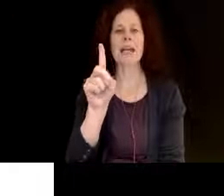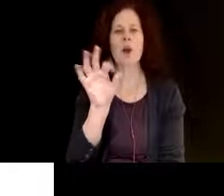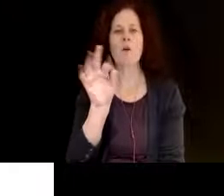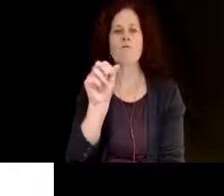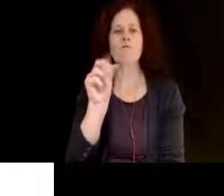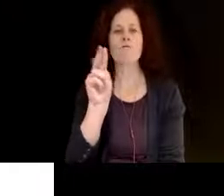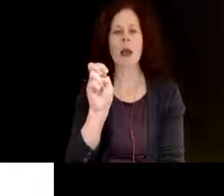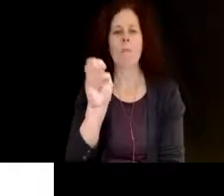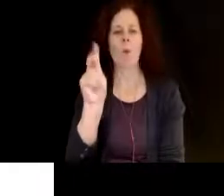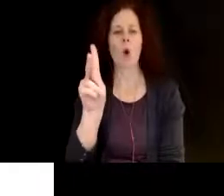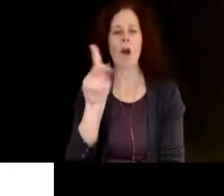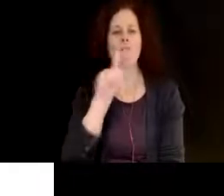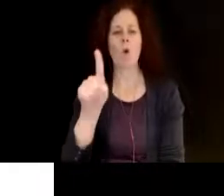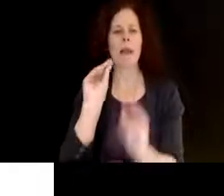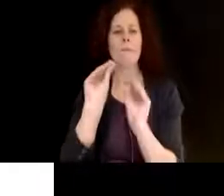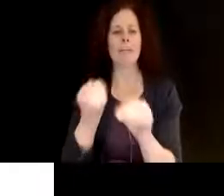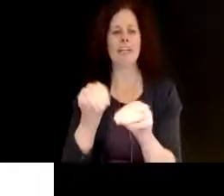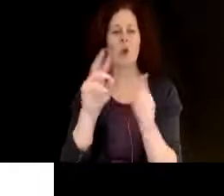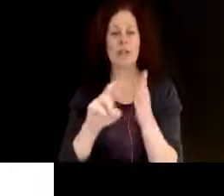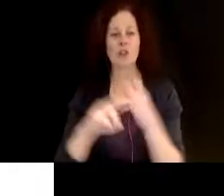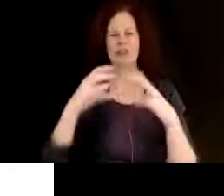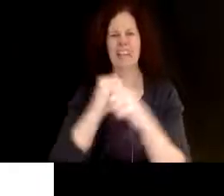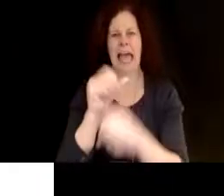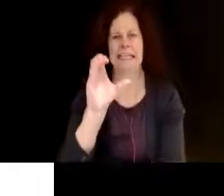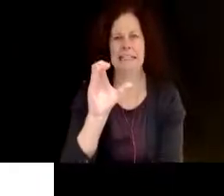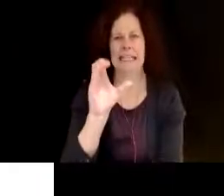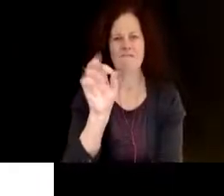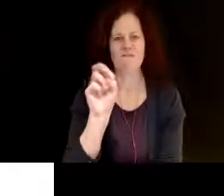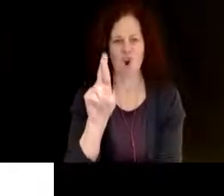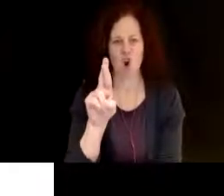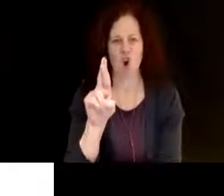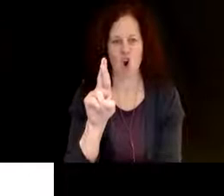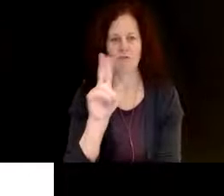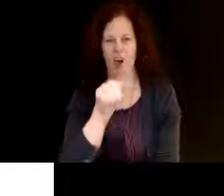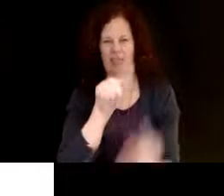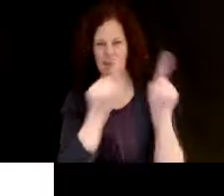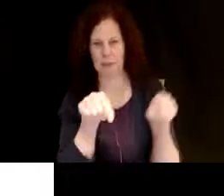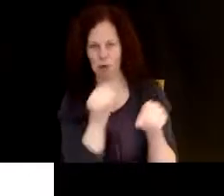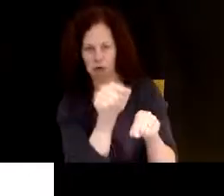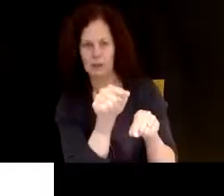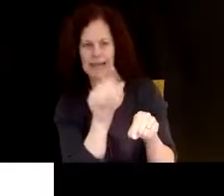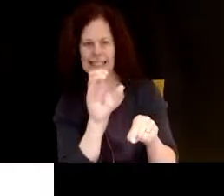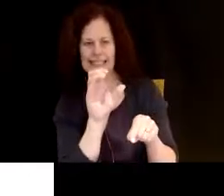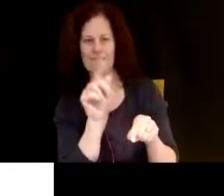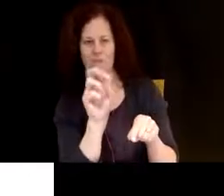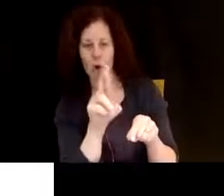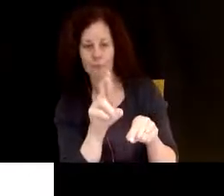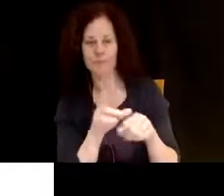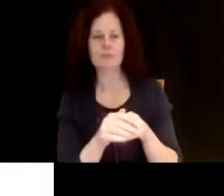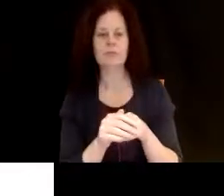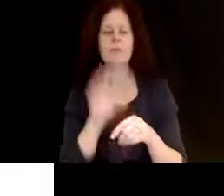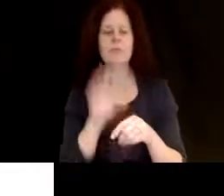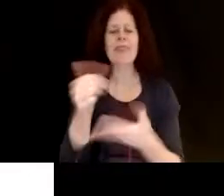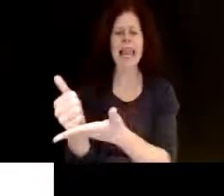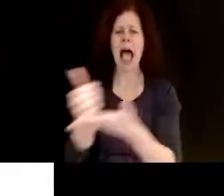for short, helped us organize the successful practices of ADA coordinators into categories that are important for carrying out a